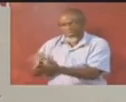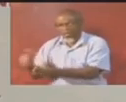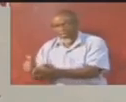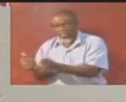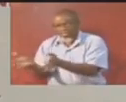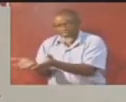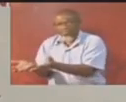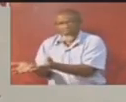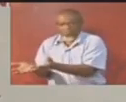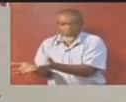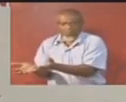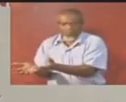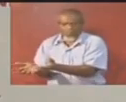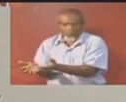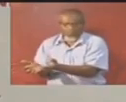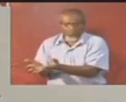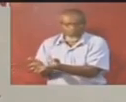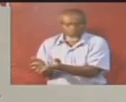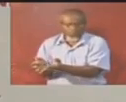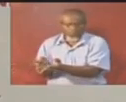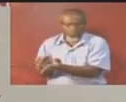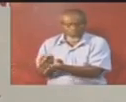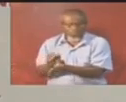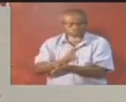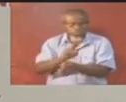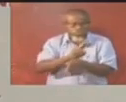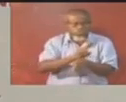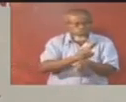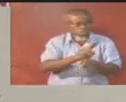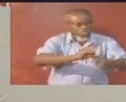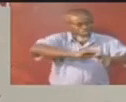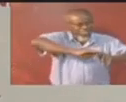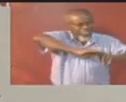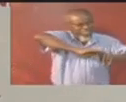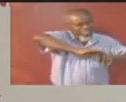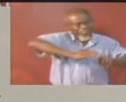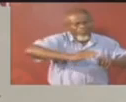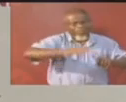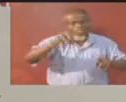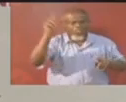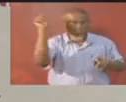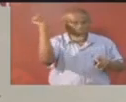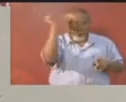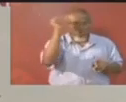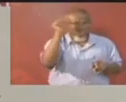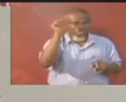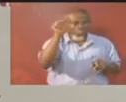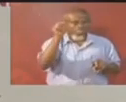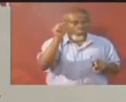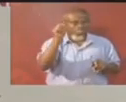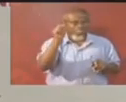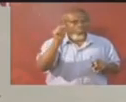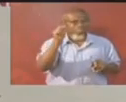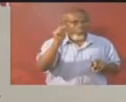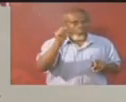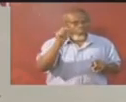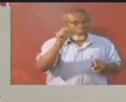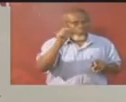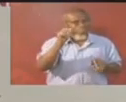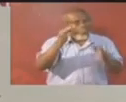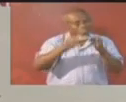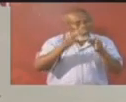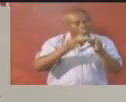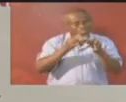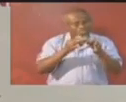we sequence the use of said bathroom so that all the people who are not ill use it, then they clean it down, then you as the one